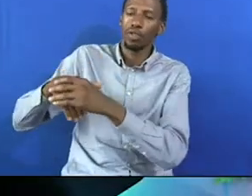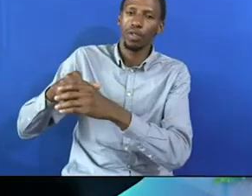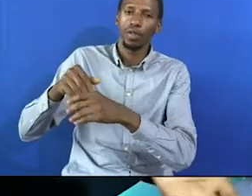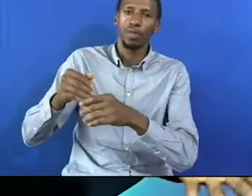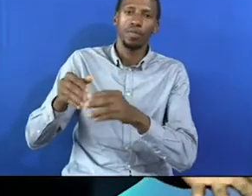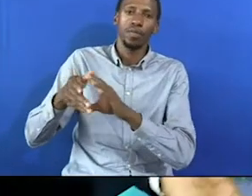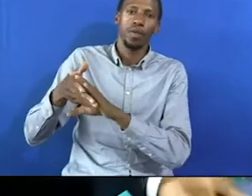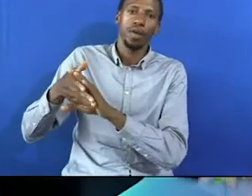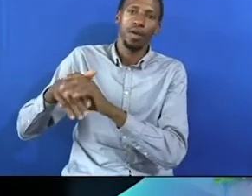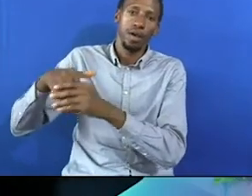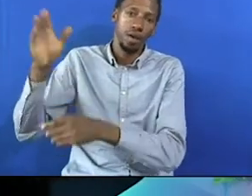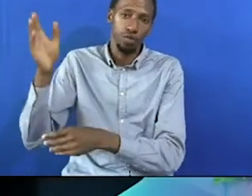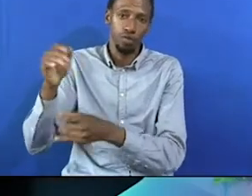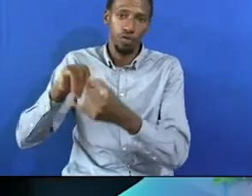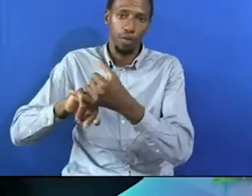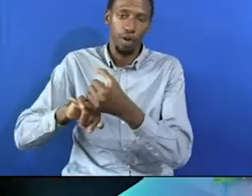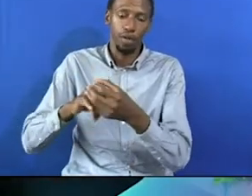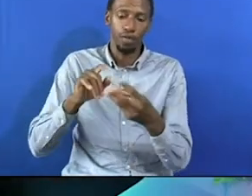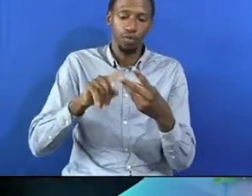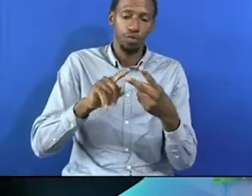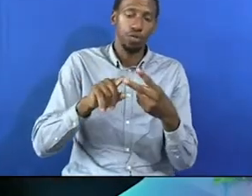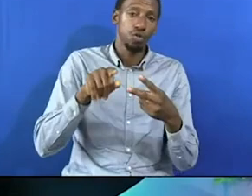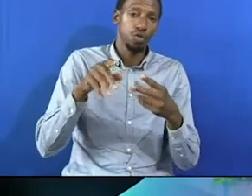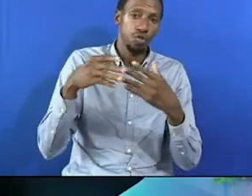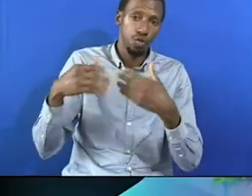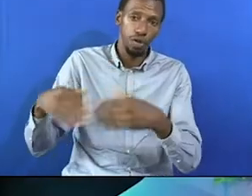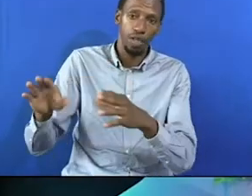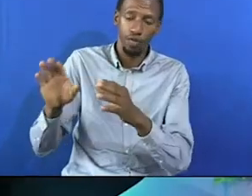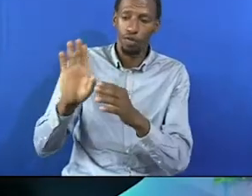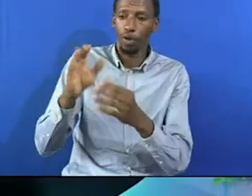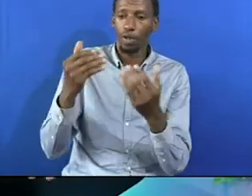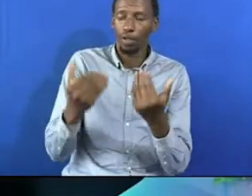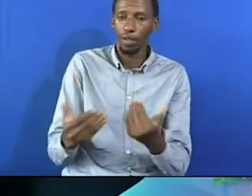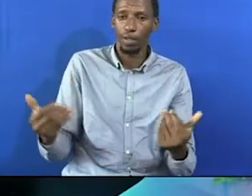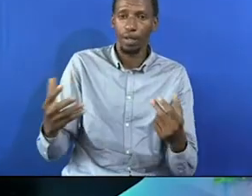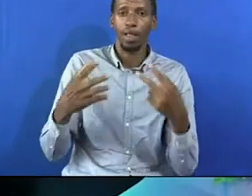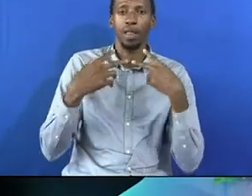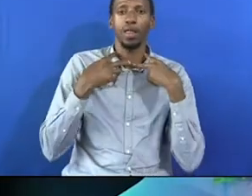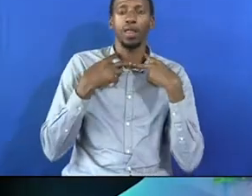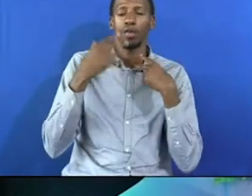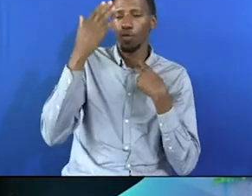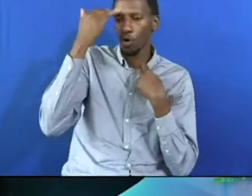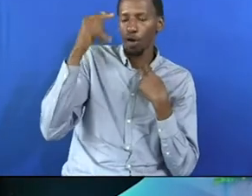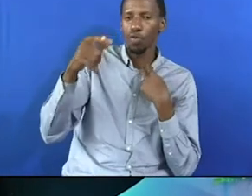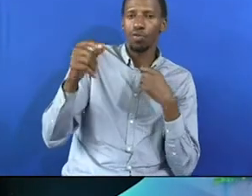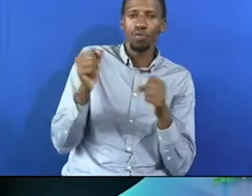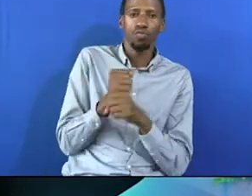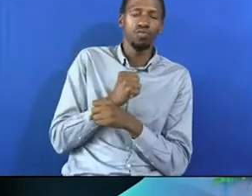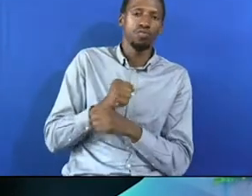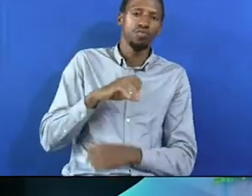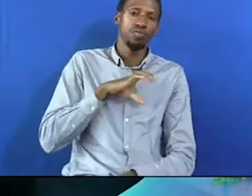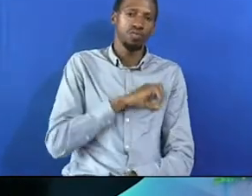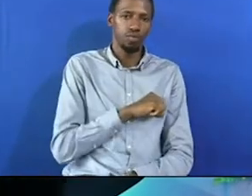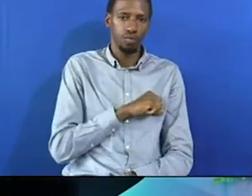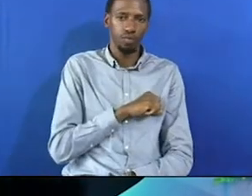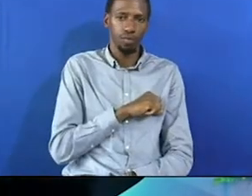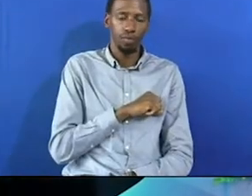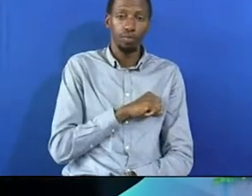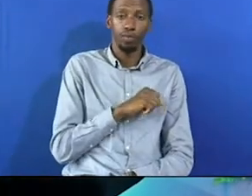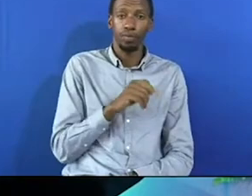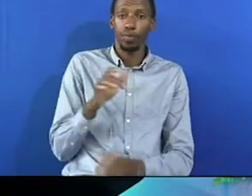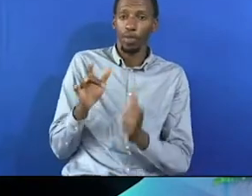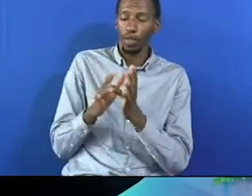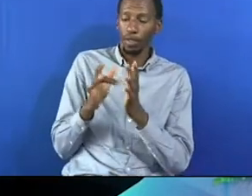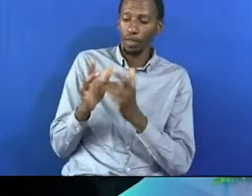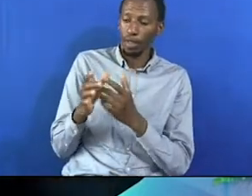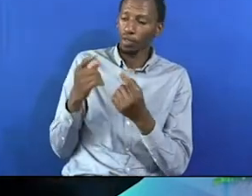children exposed because of your inability to persevere. And so Jesus told the